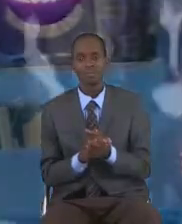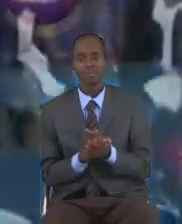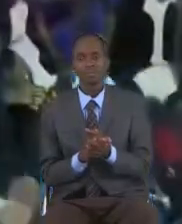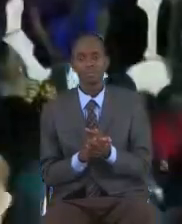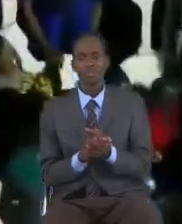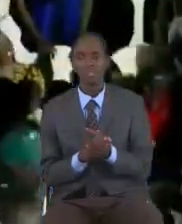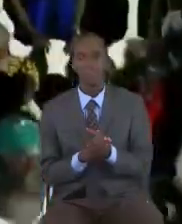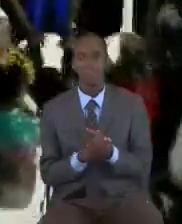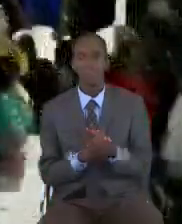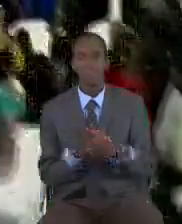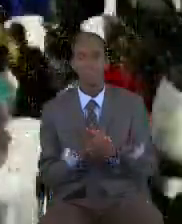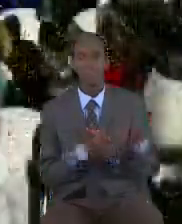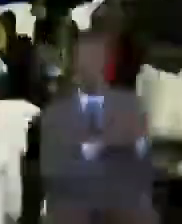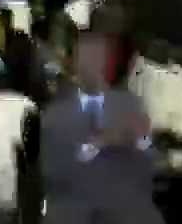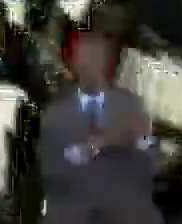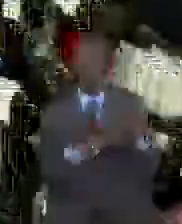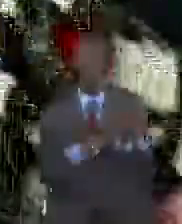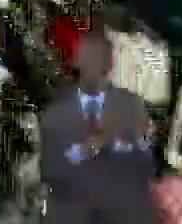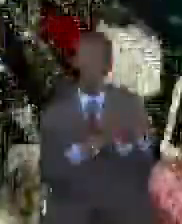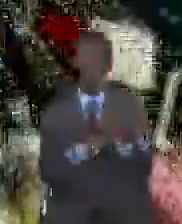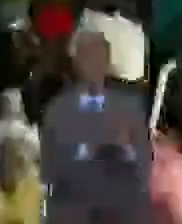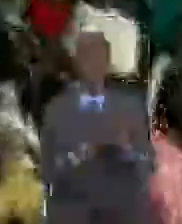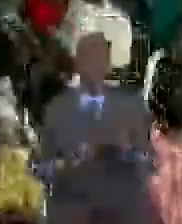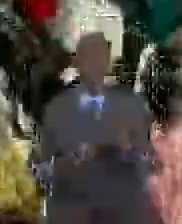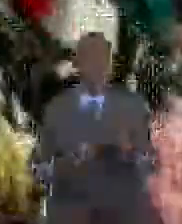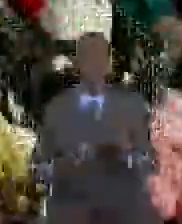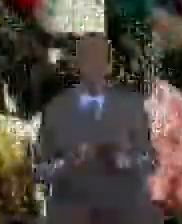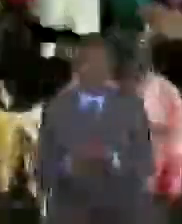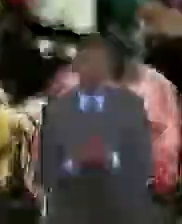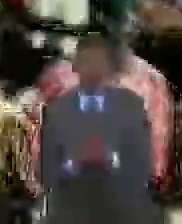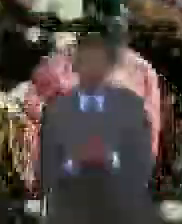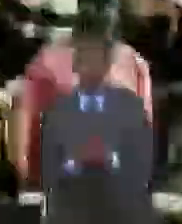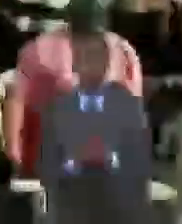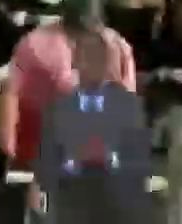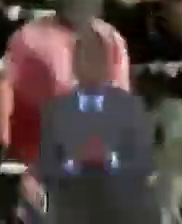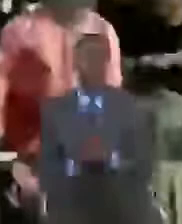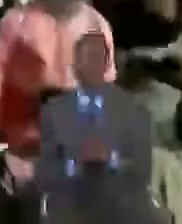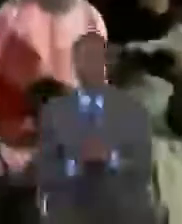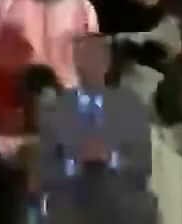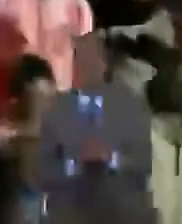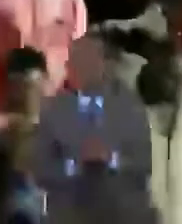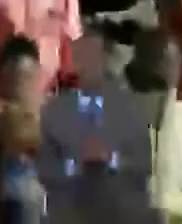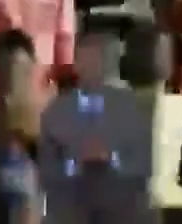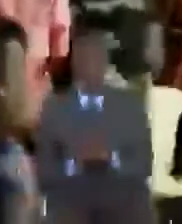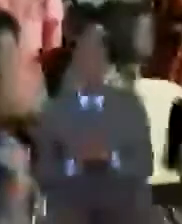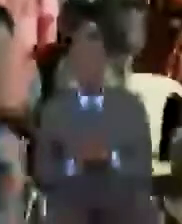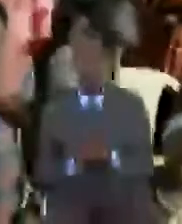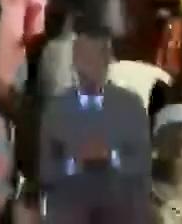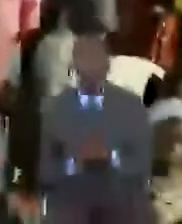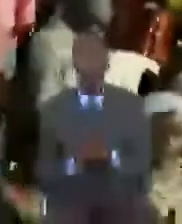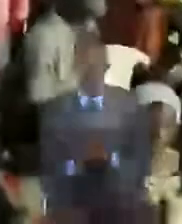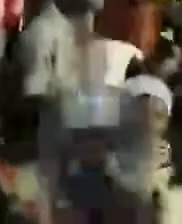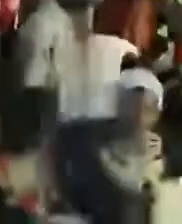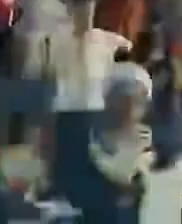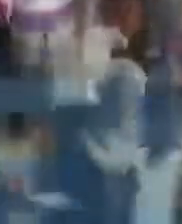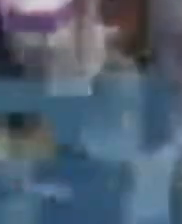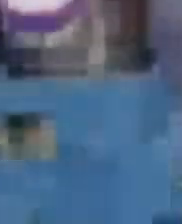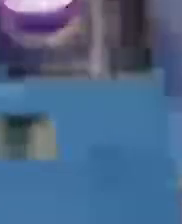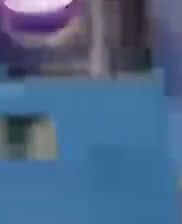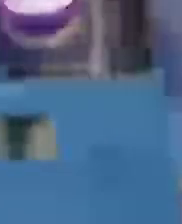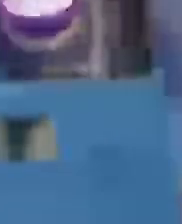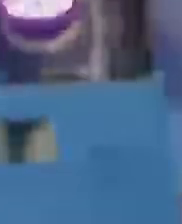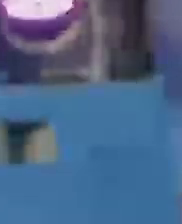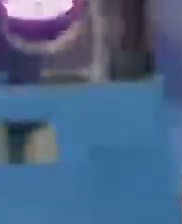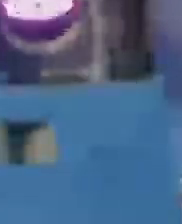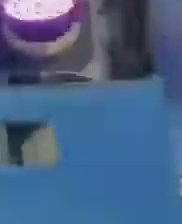What a wonderful night of worship, of singing, of fellowship,